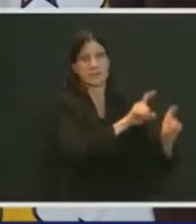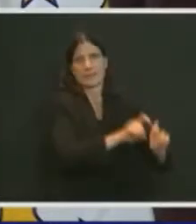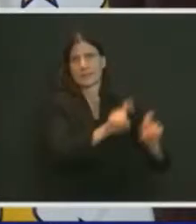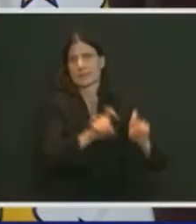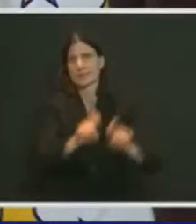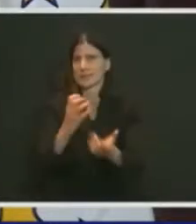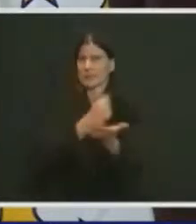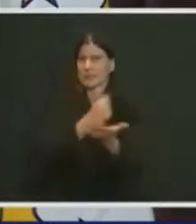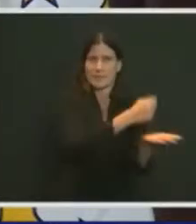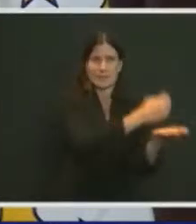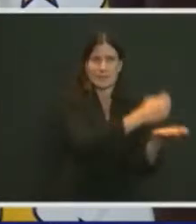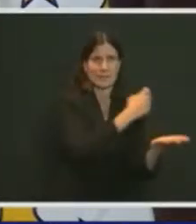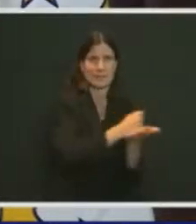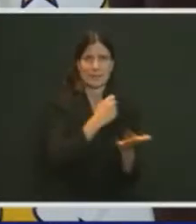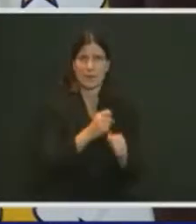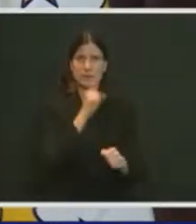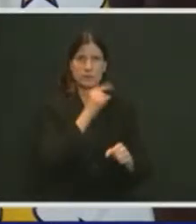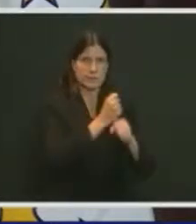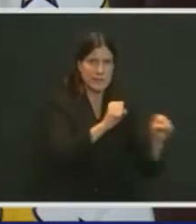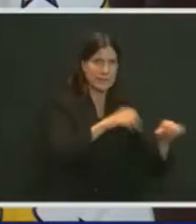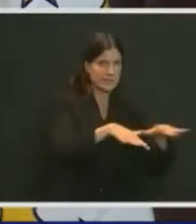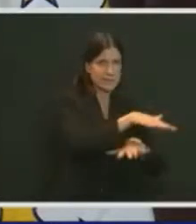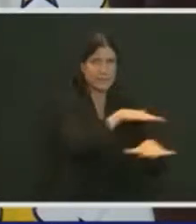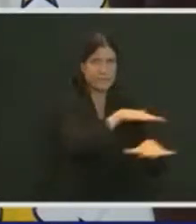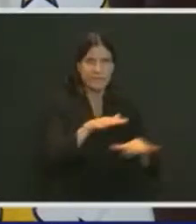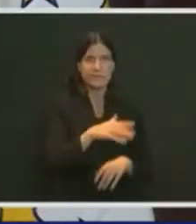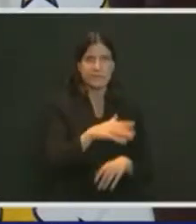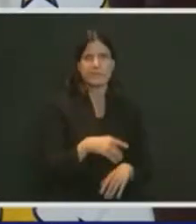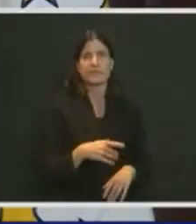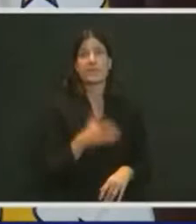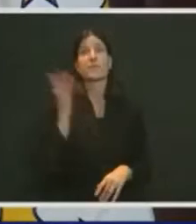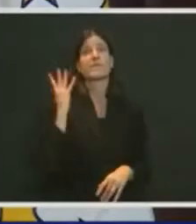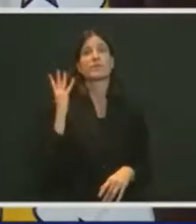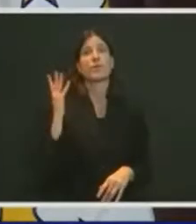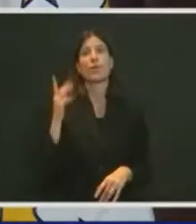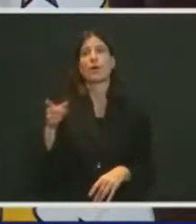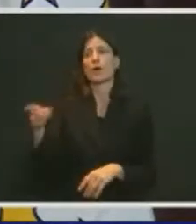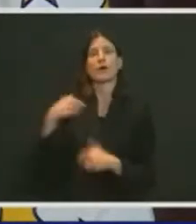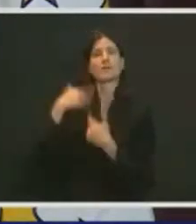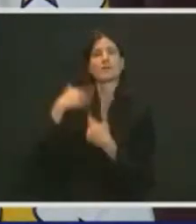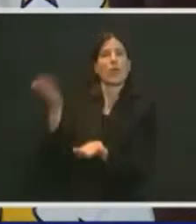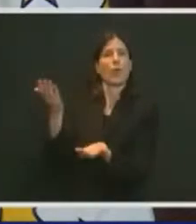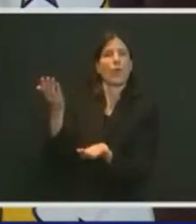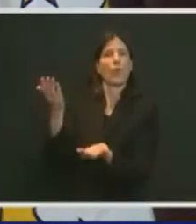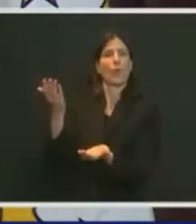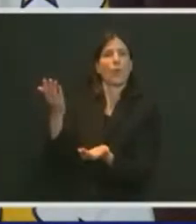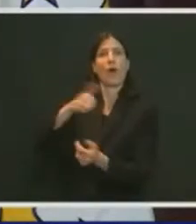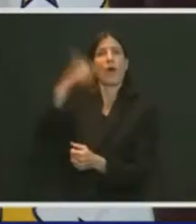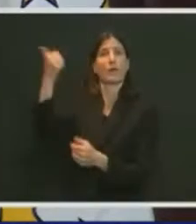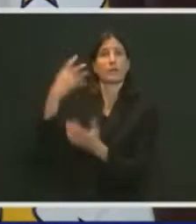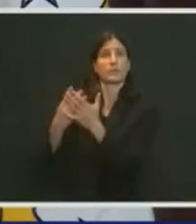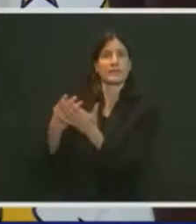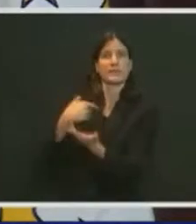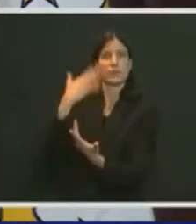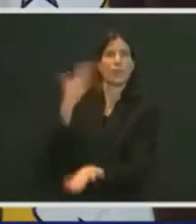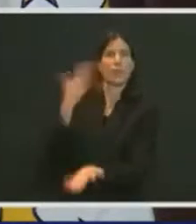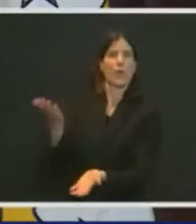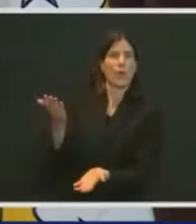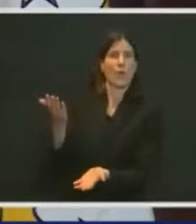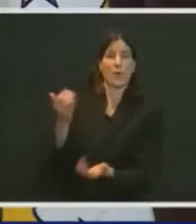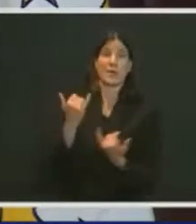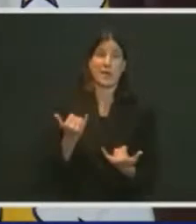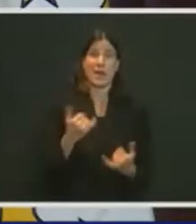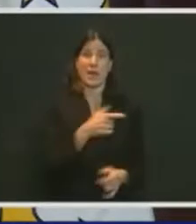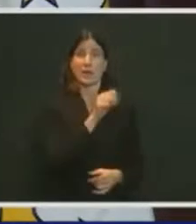that there was someone who was symptomatic and then it had spread, and by the time we found out it was too late. This was in advance of any of that occurring.